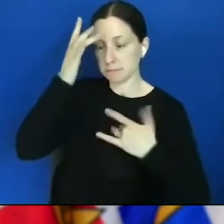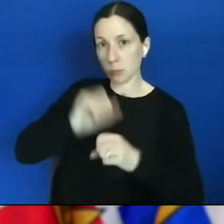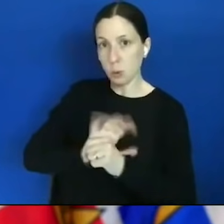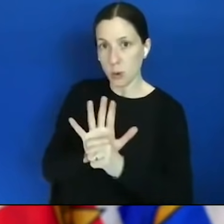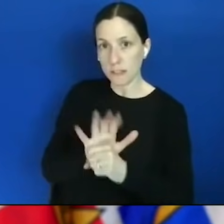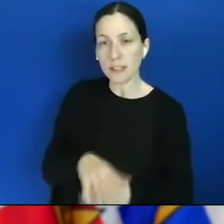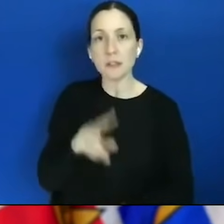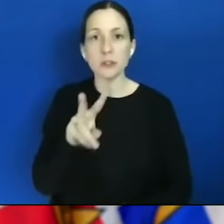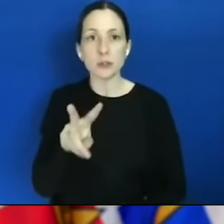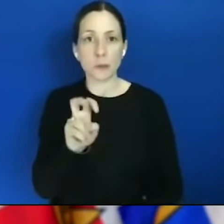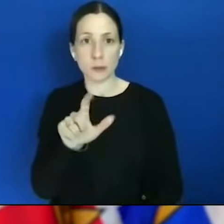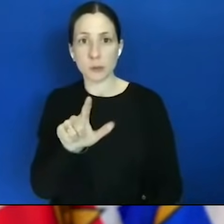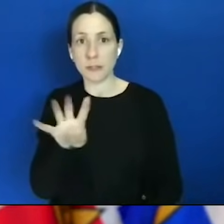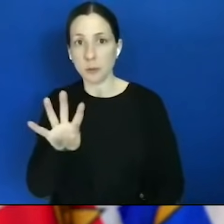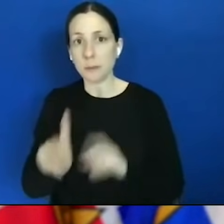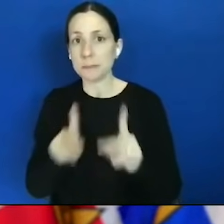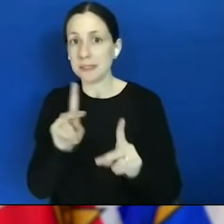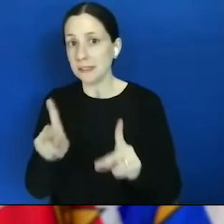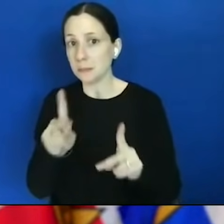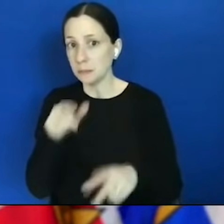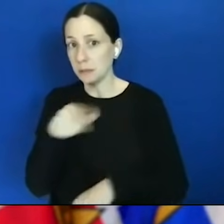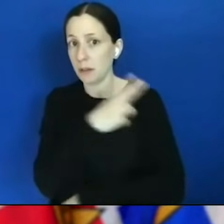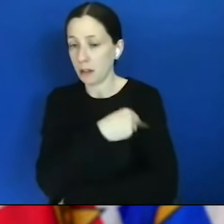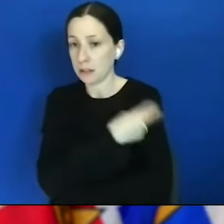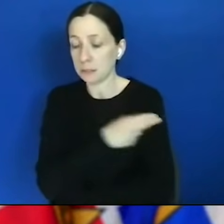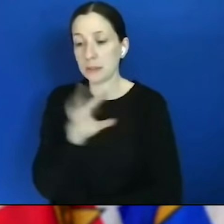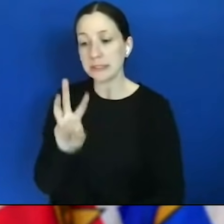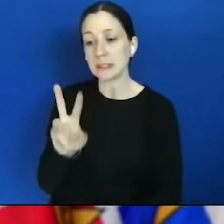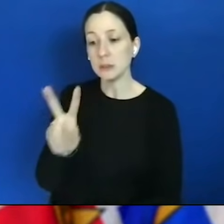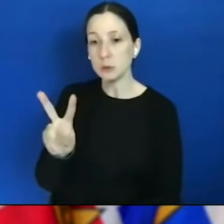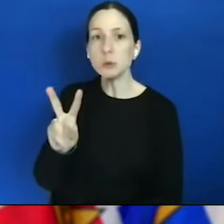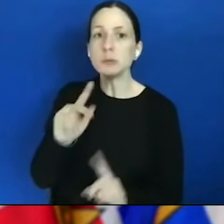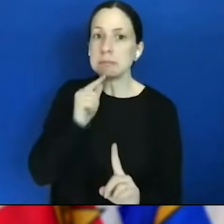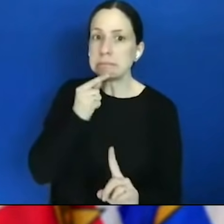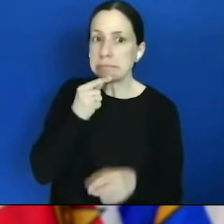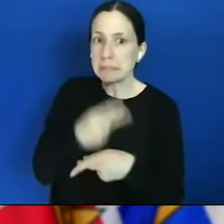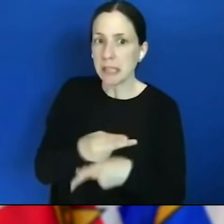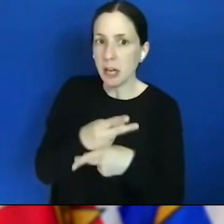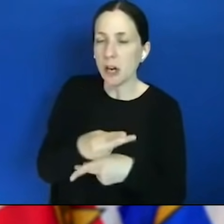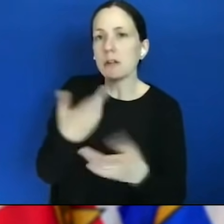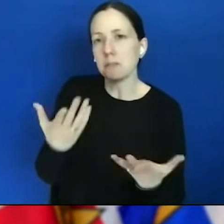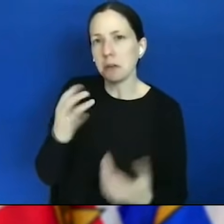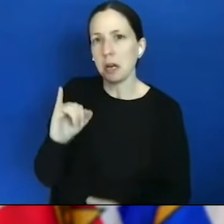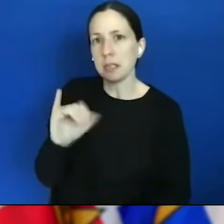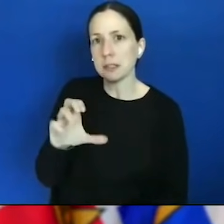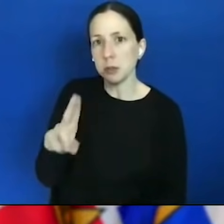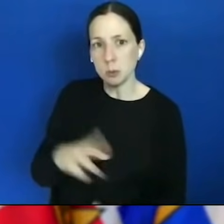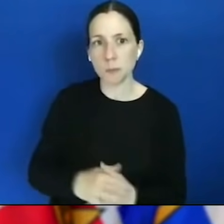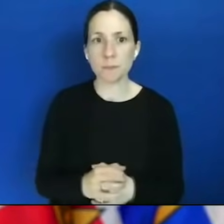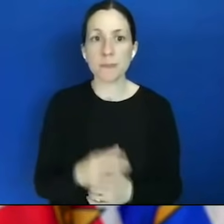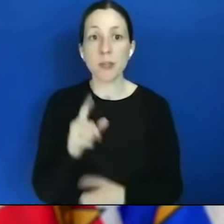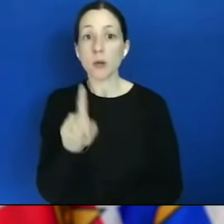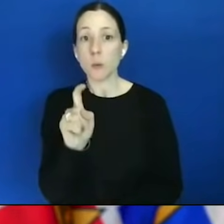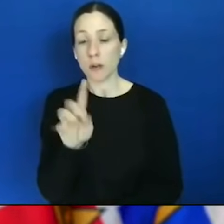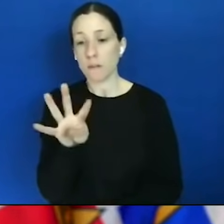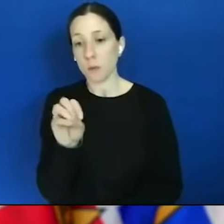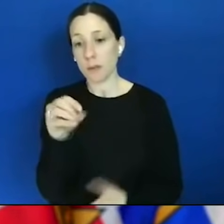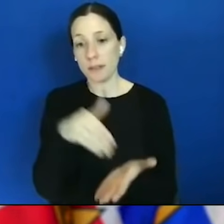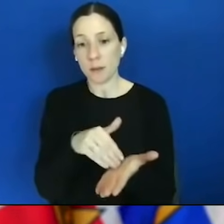224 people in hospital, and 62 of them in critical care or ICU, and